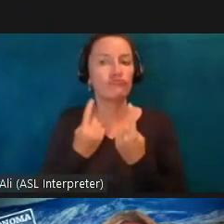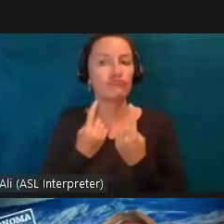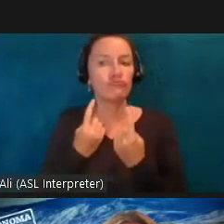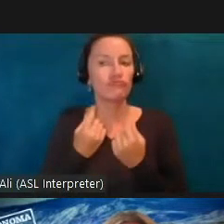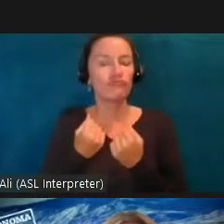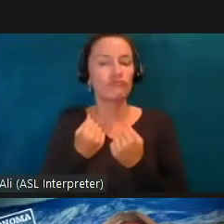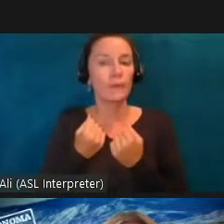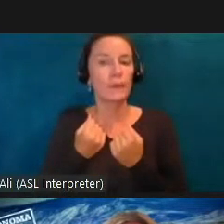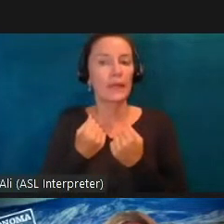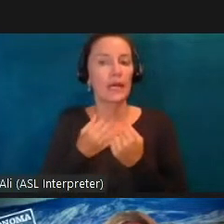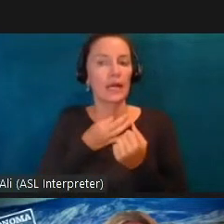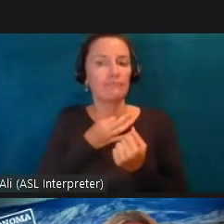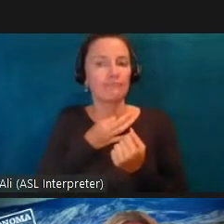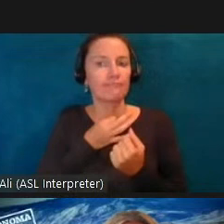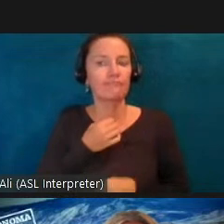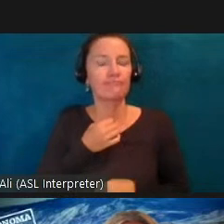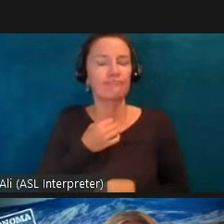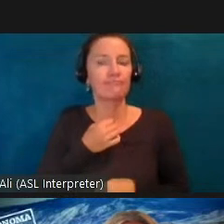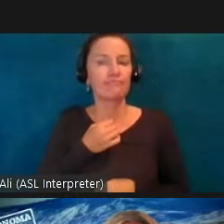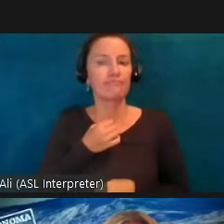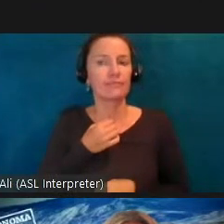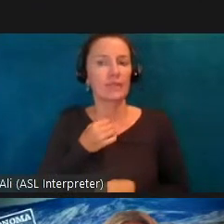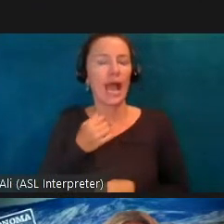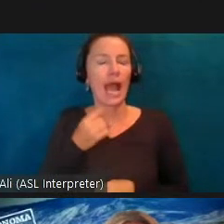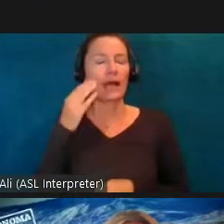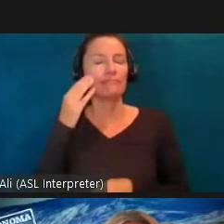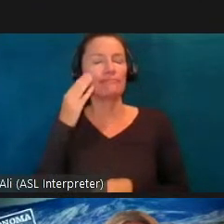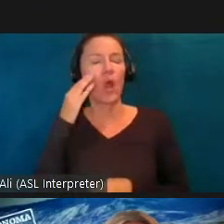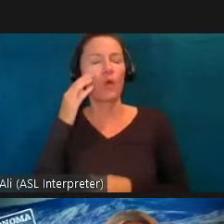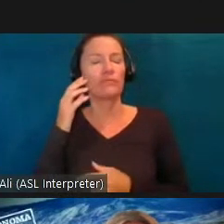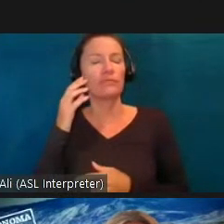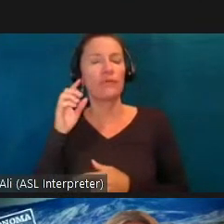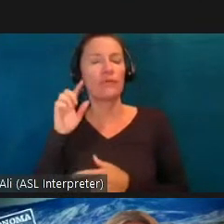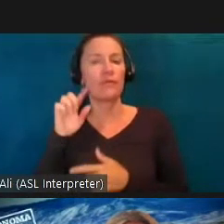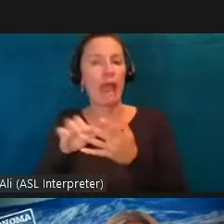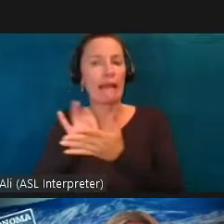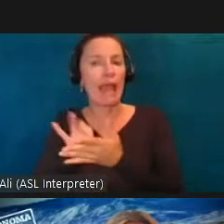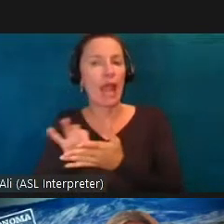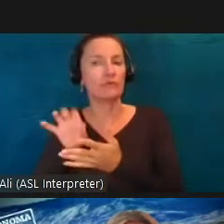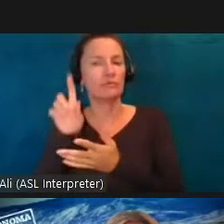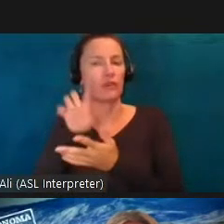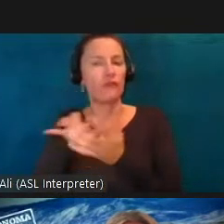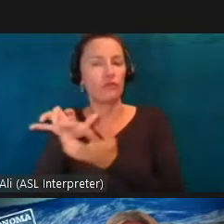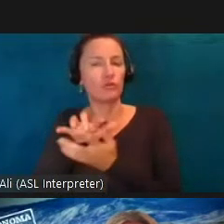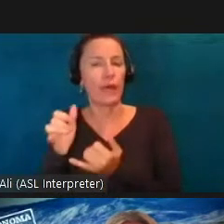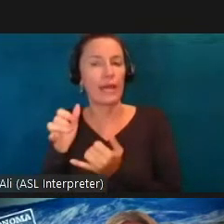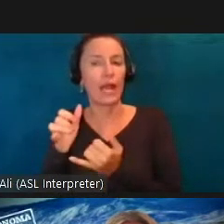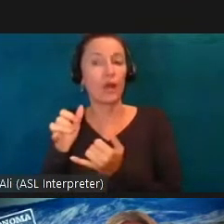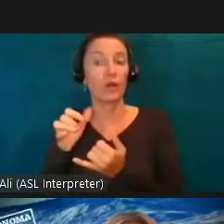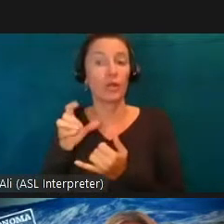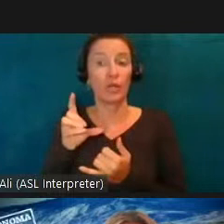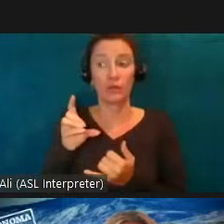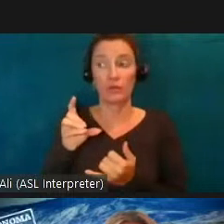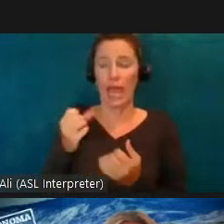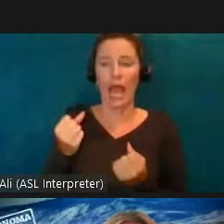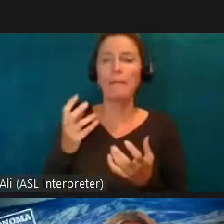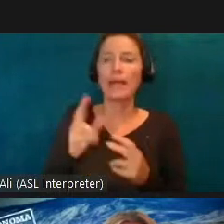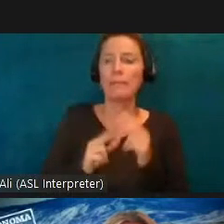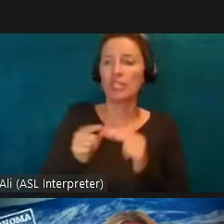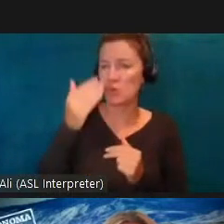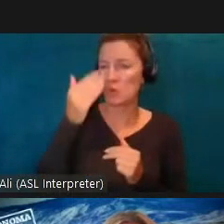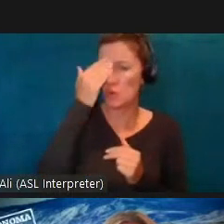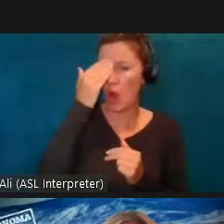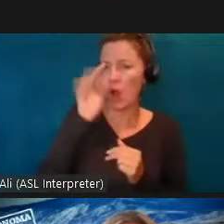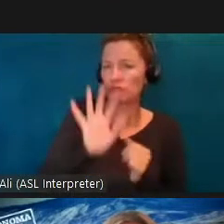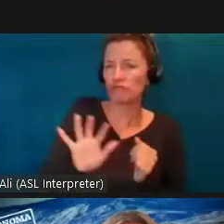sense whether we are, and I know there's been some confusion about these numbers, whether we have somewhere in the hundreds in